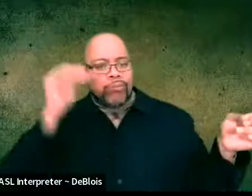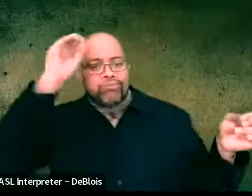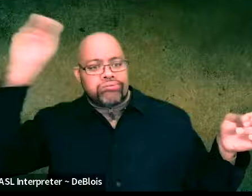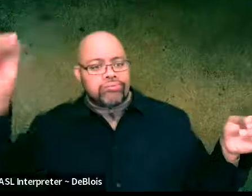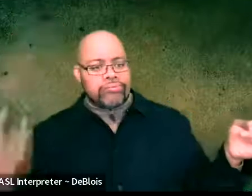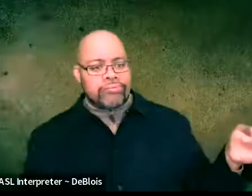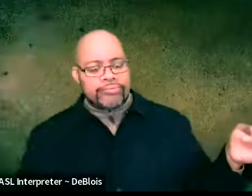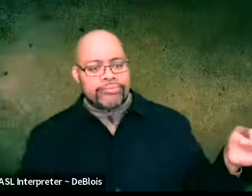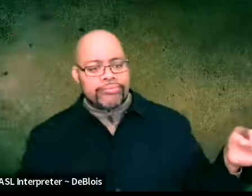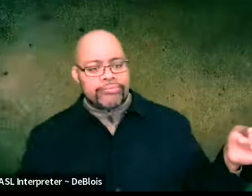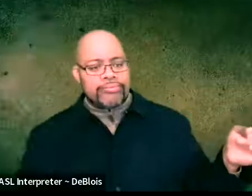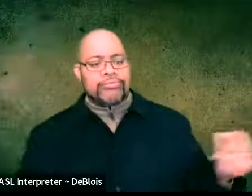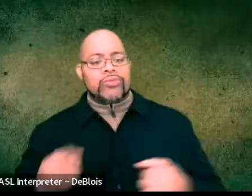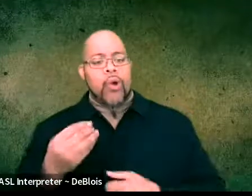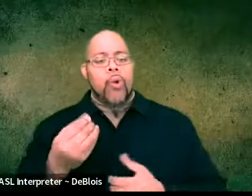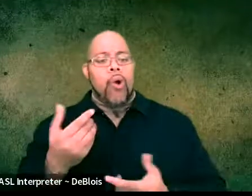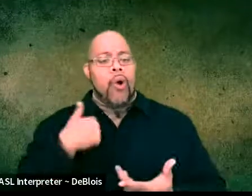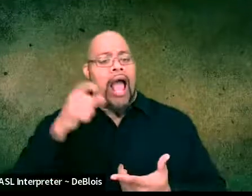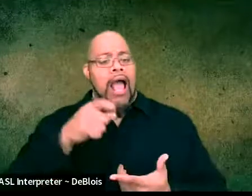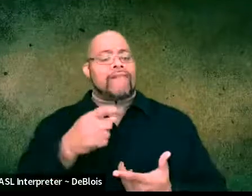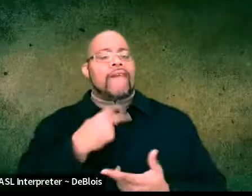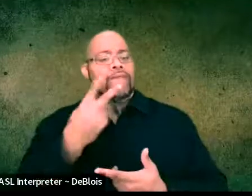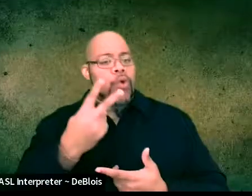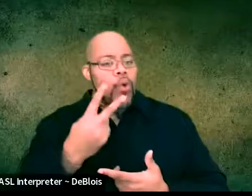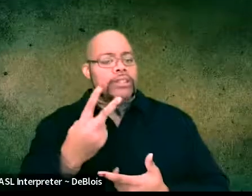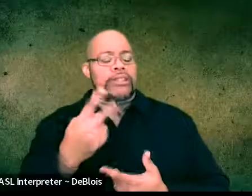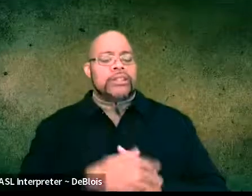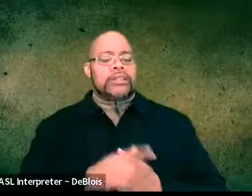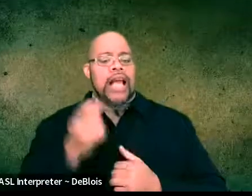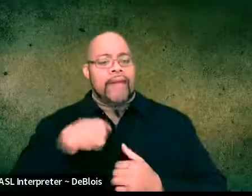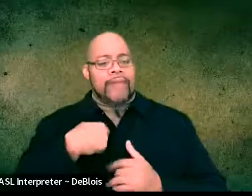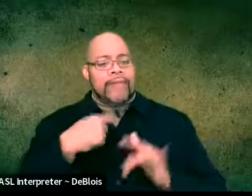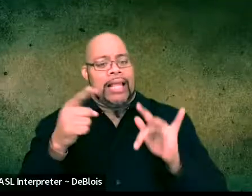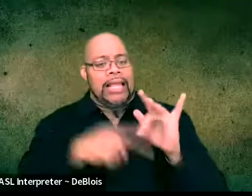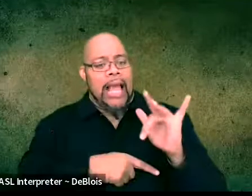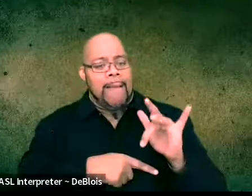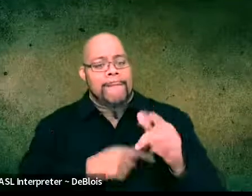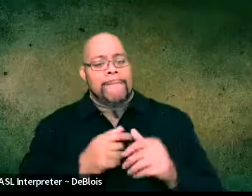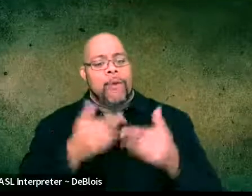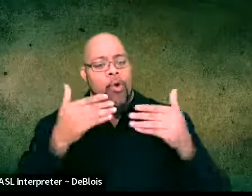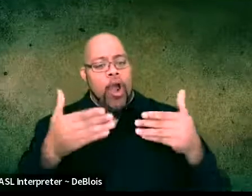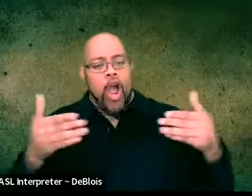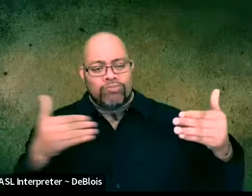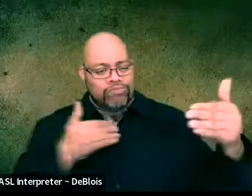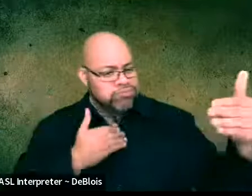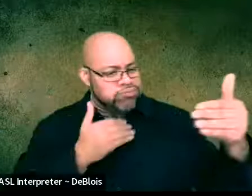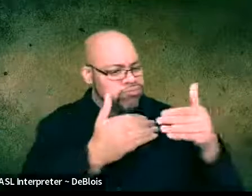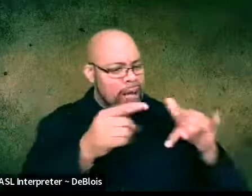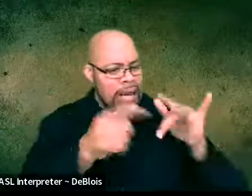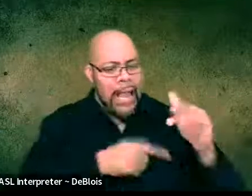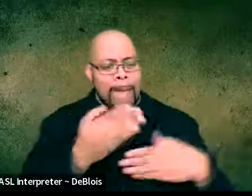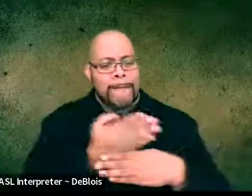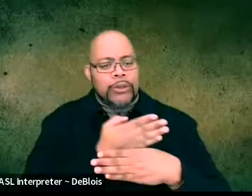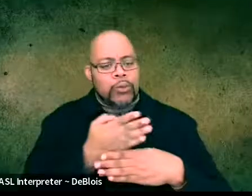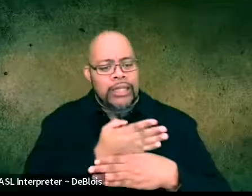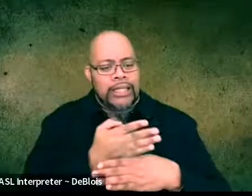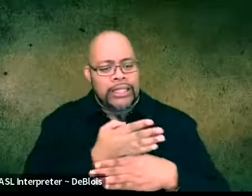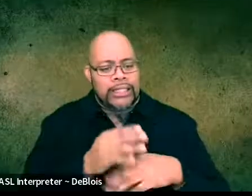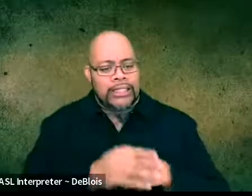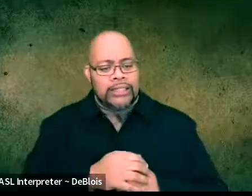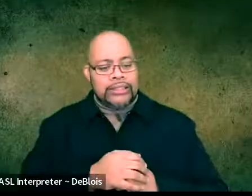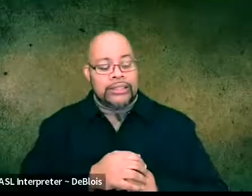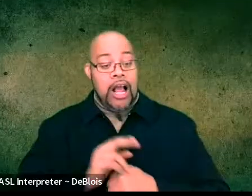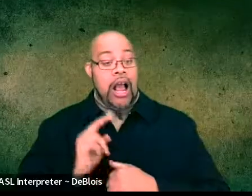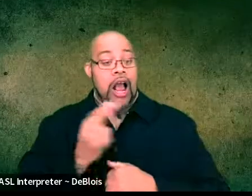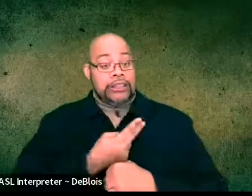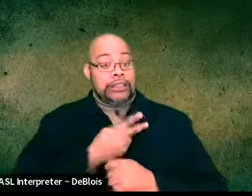about. So we got to be a voice. We got to be the gap, go ahead and close the gap between